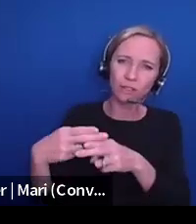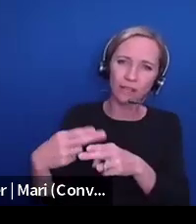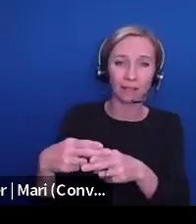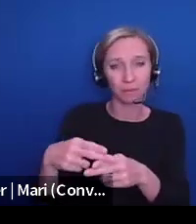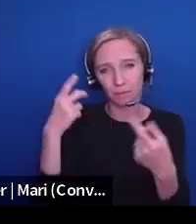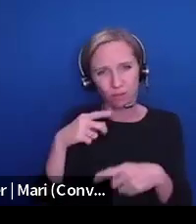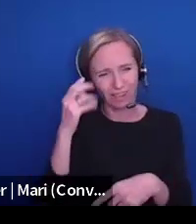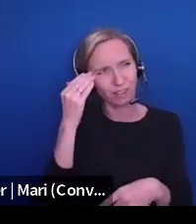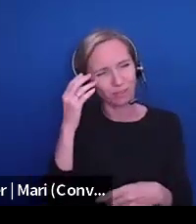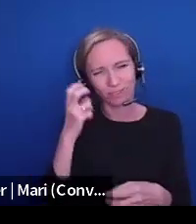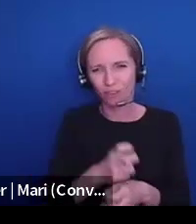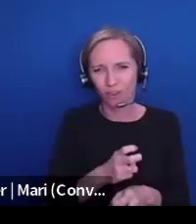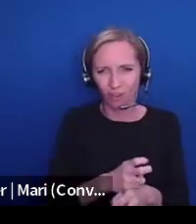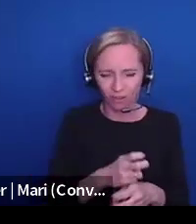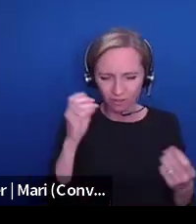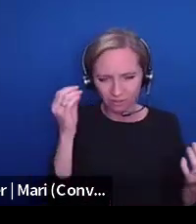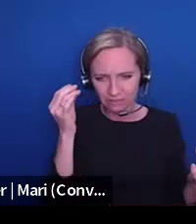And I know it's hard to